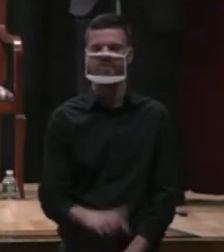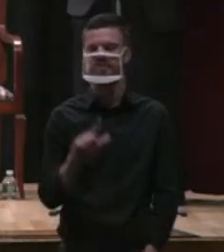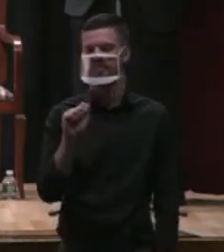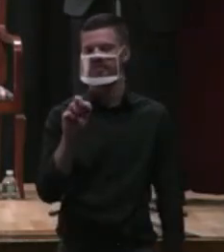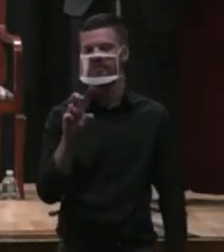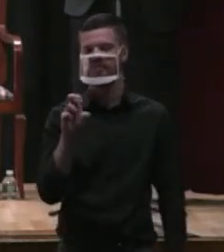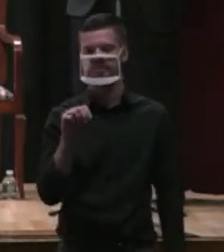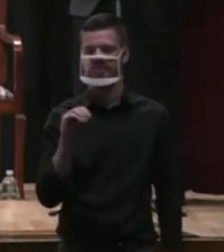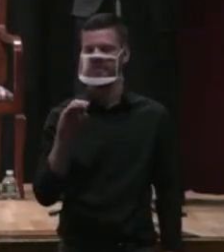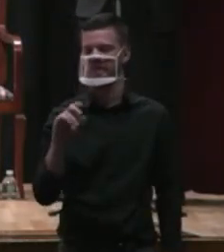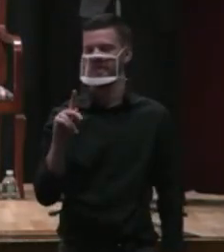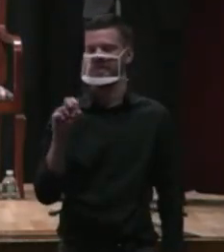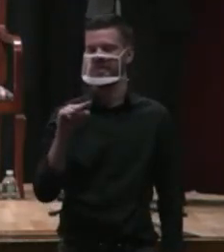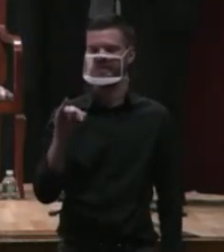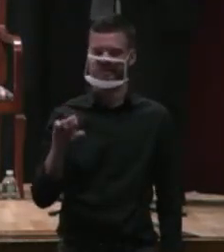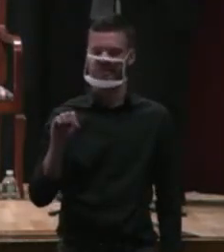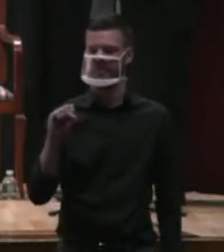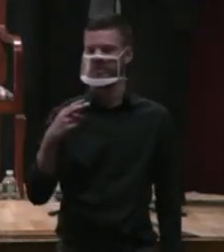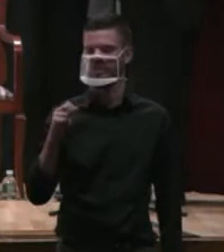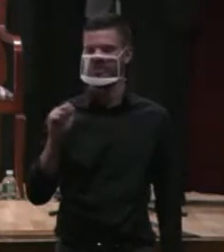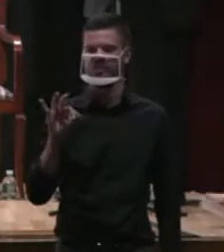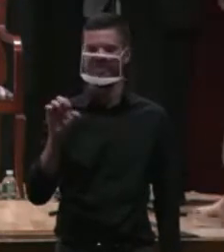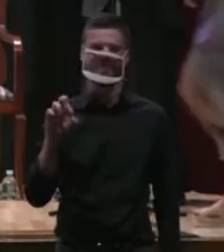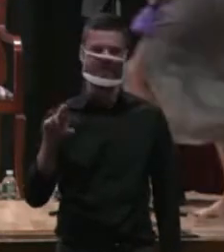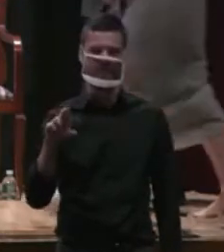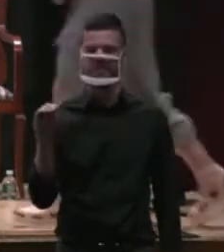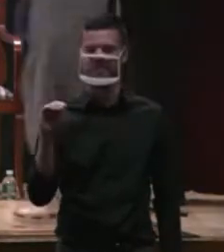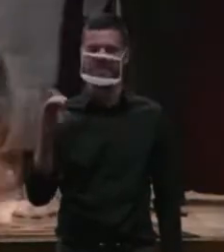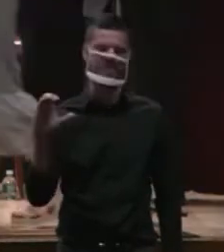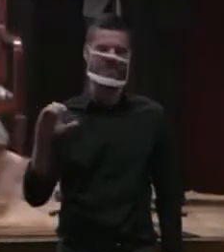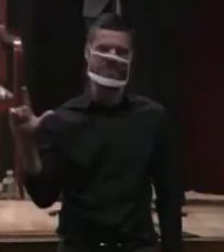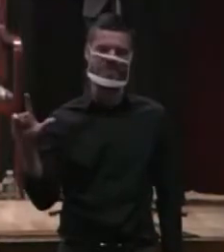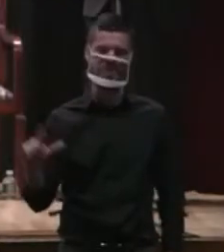Lauren Mackenzie Schaefer, magna cum laude.